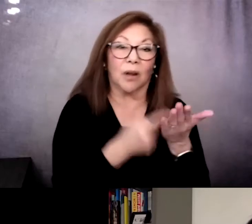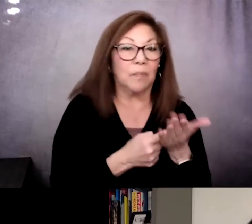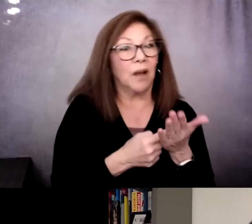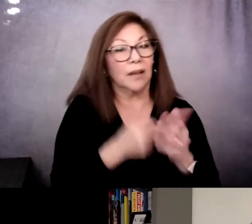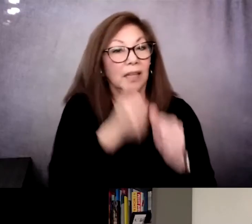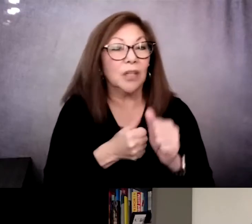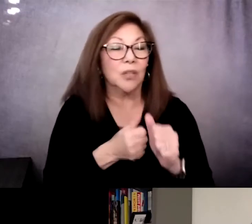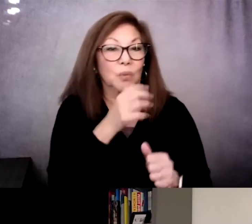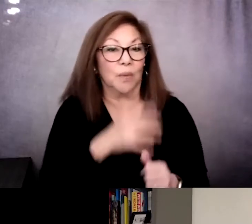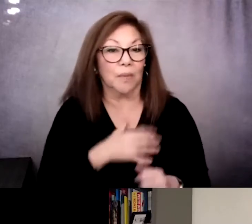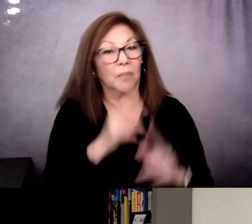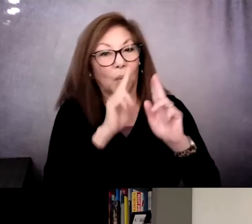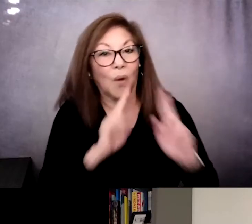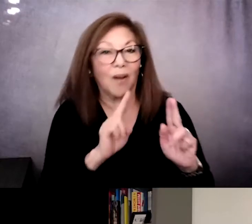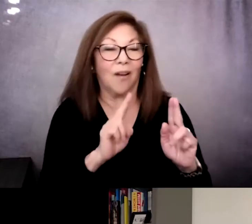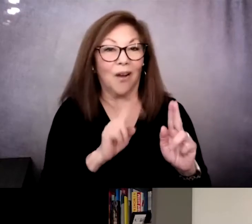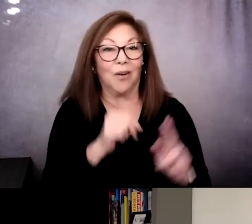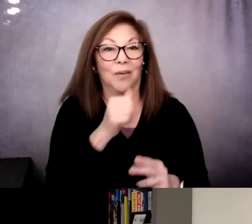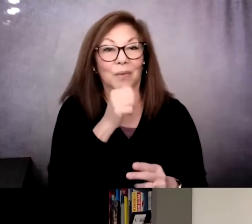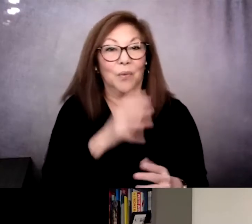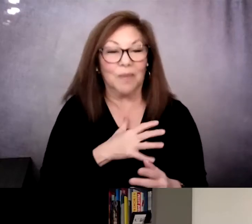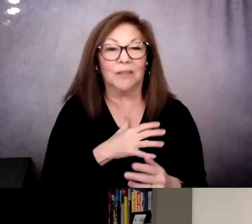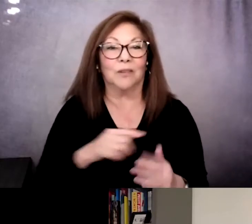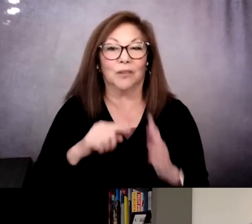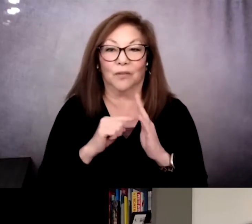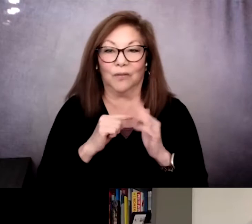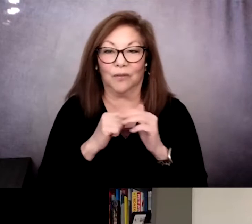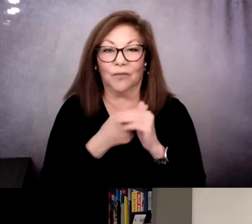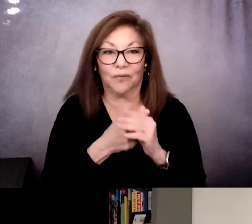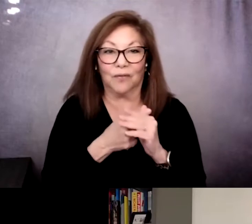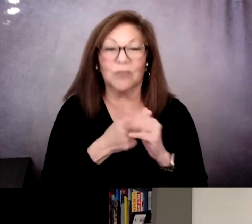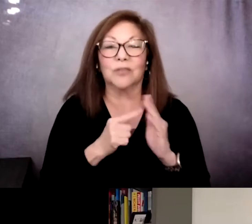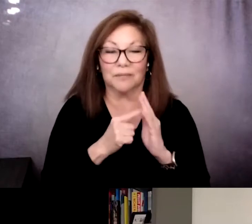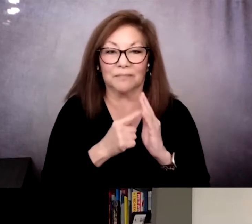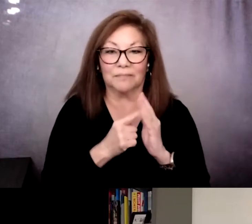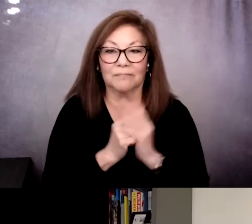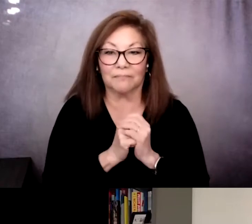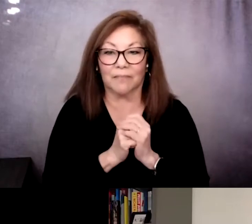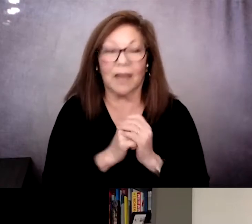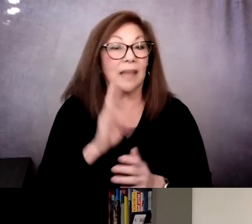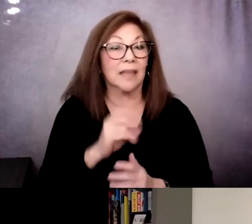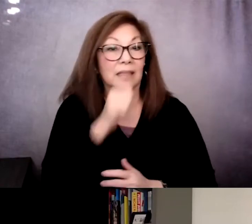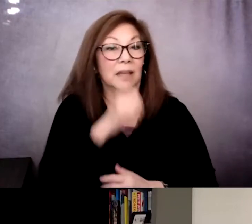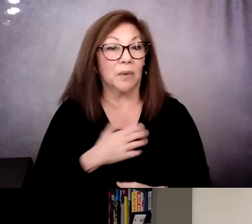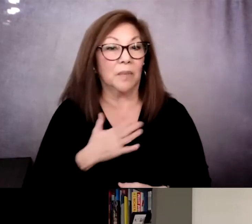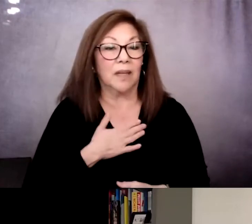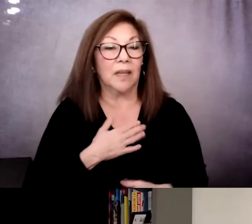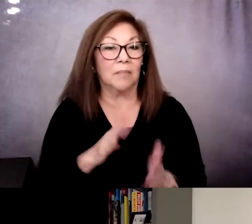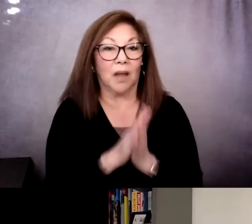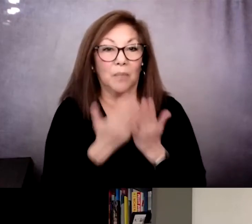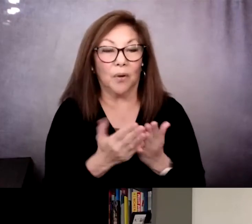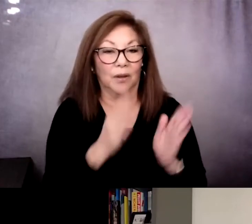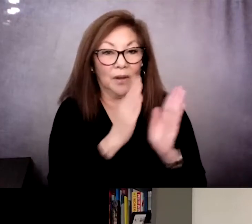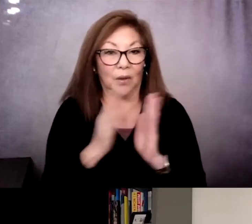to honor them in this way first. Yes, no, that's a wonderful question. Thank you. So the 7 women in my book, in